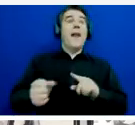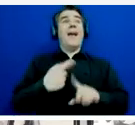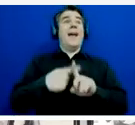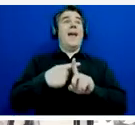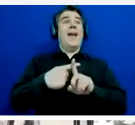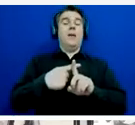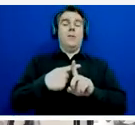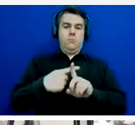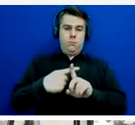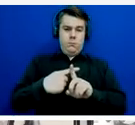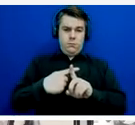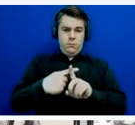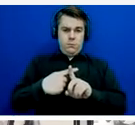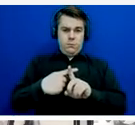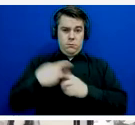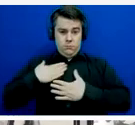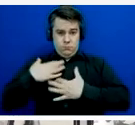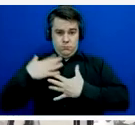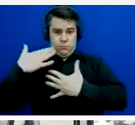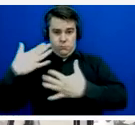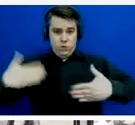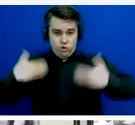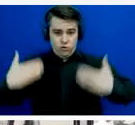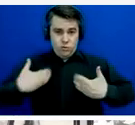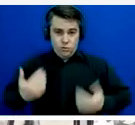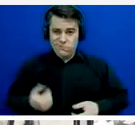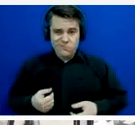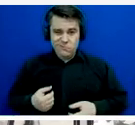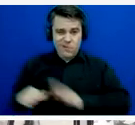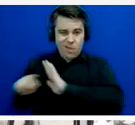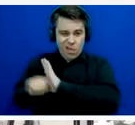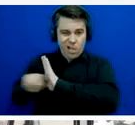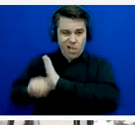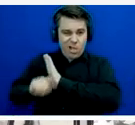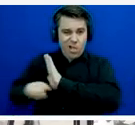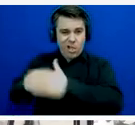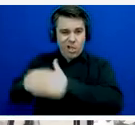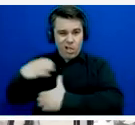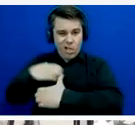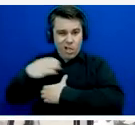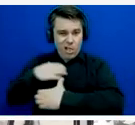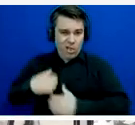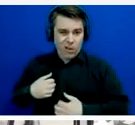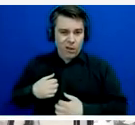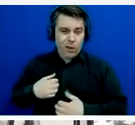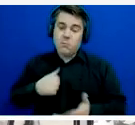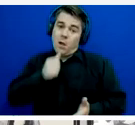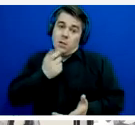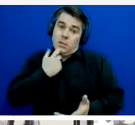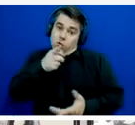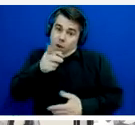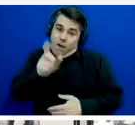you is not joy and enthusiasm. It's negative and complaining. And so I'm not saying that you have to